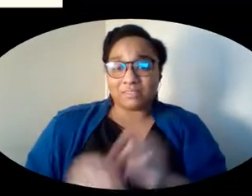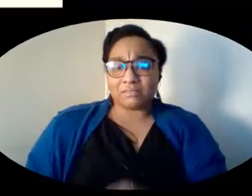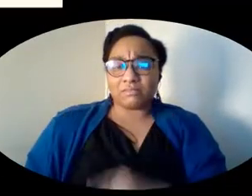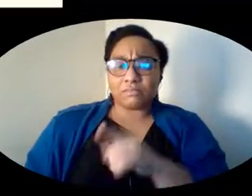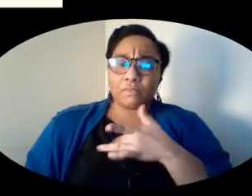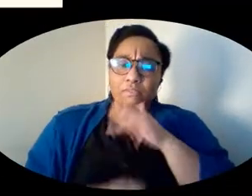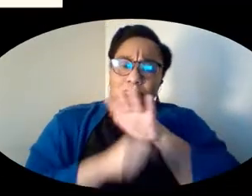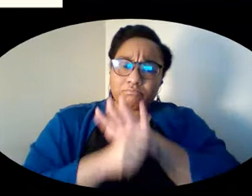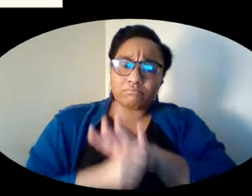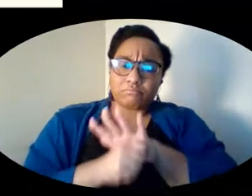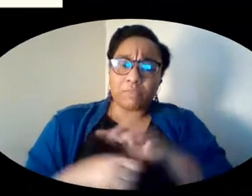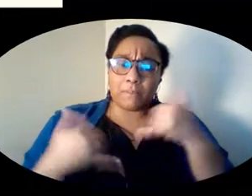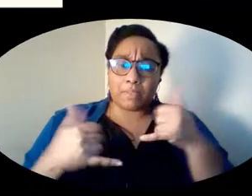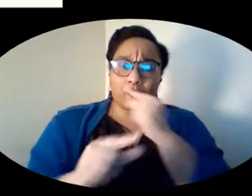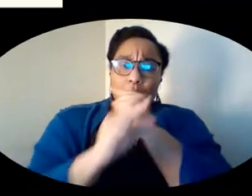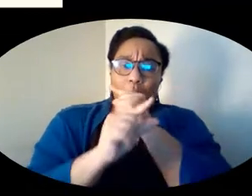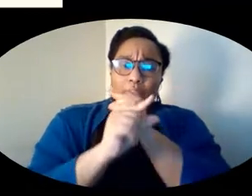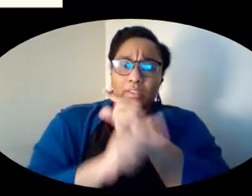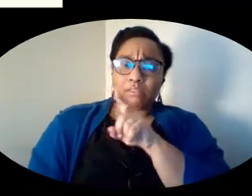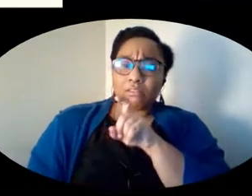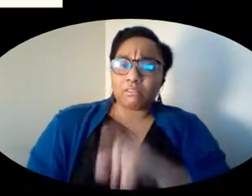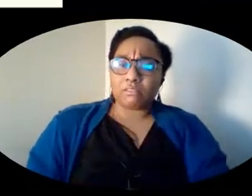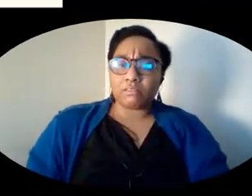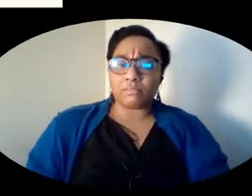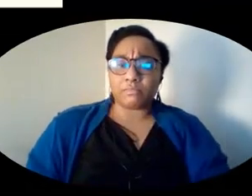You feel stressed about playing goalie?